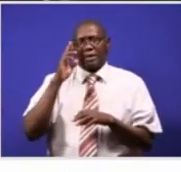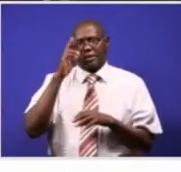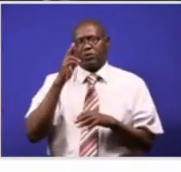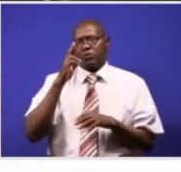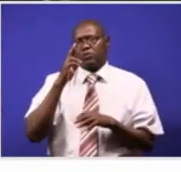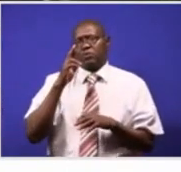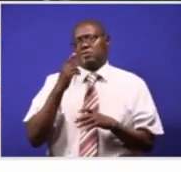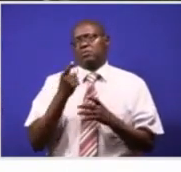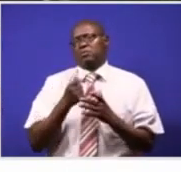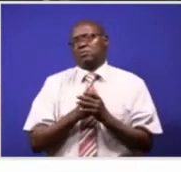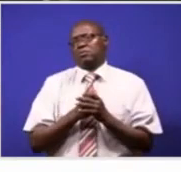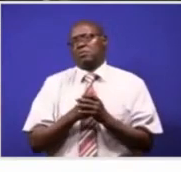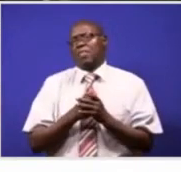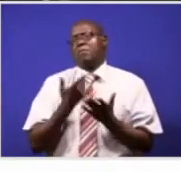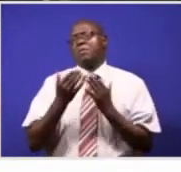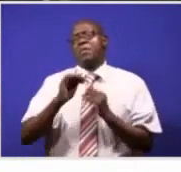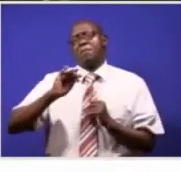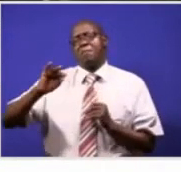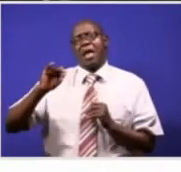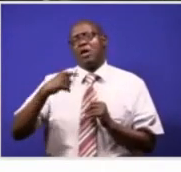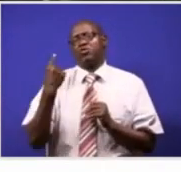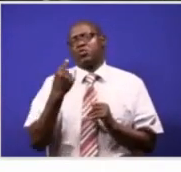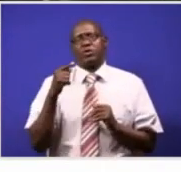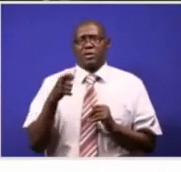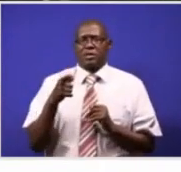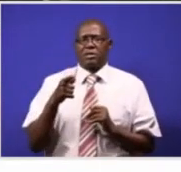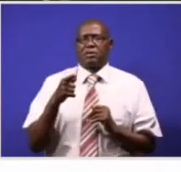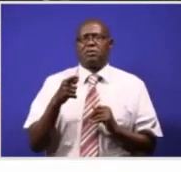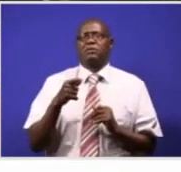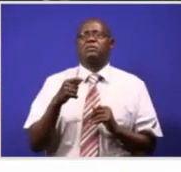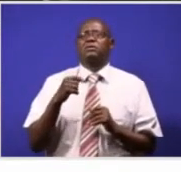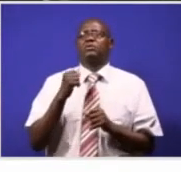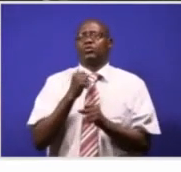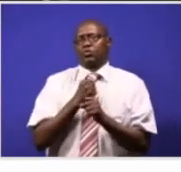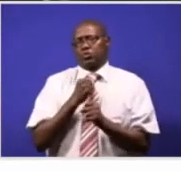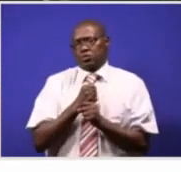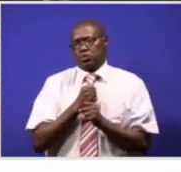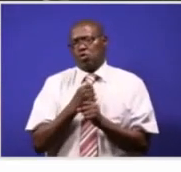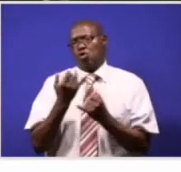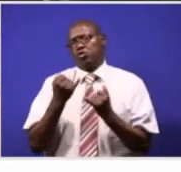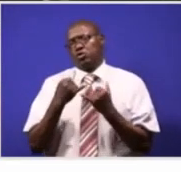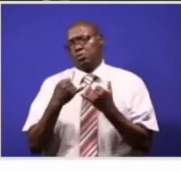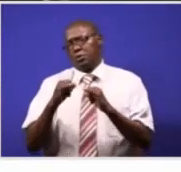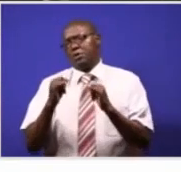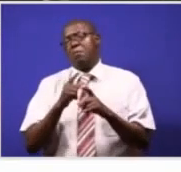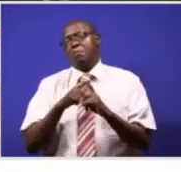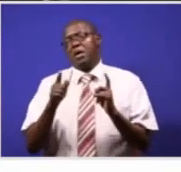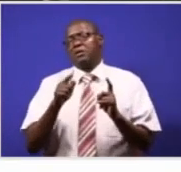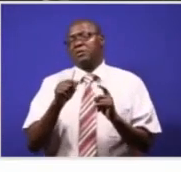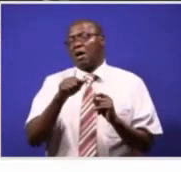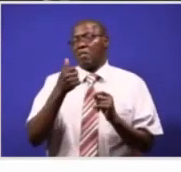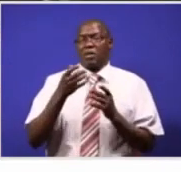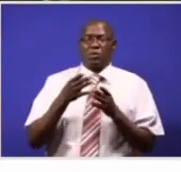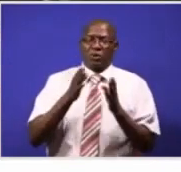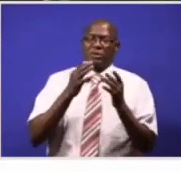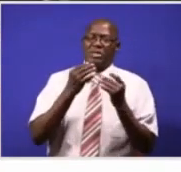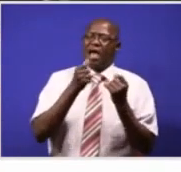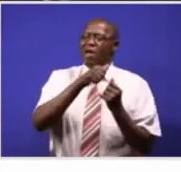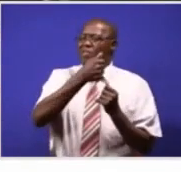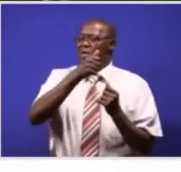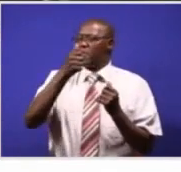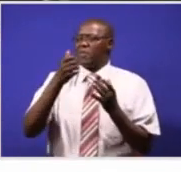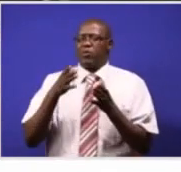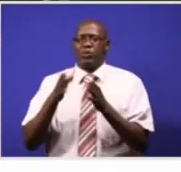only solution left for me to carry out or to implement. But otherwise, there are many, many